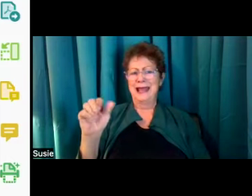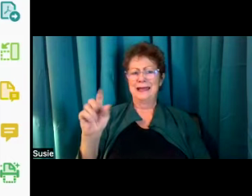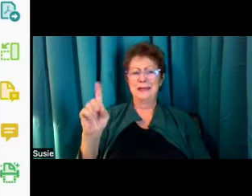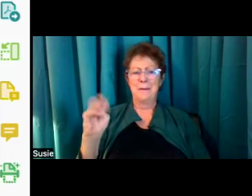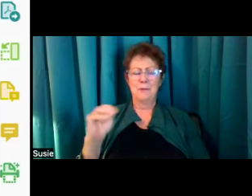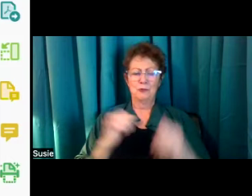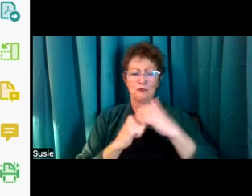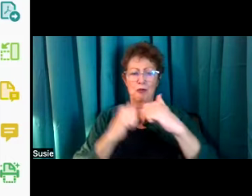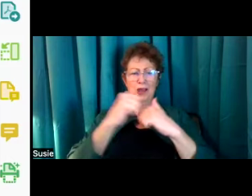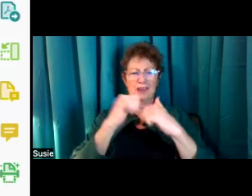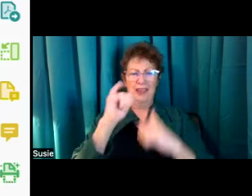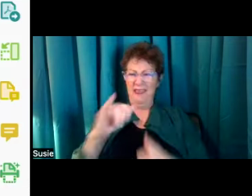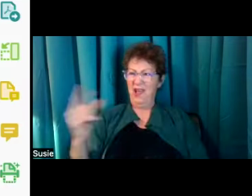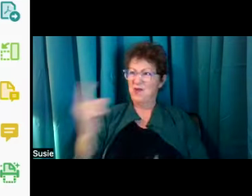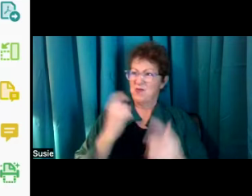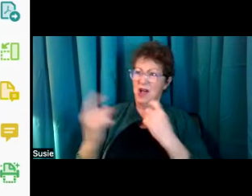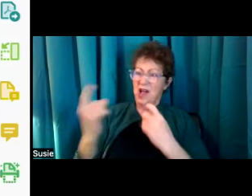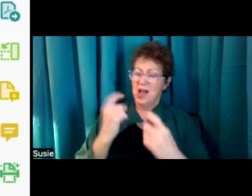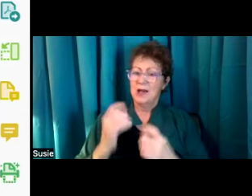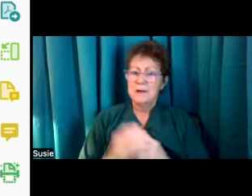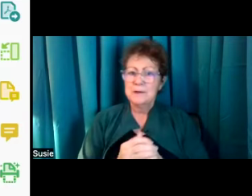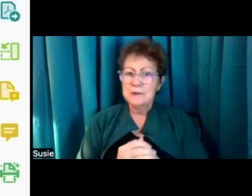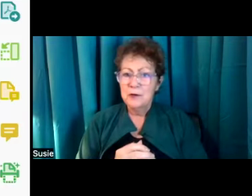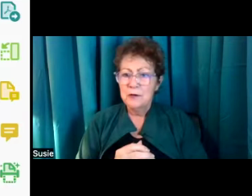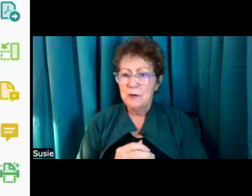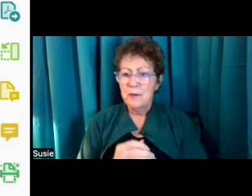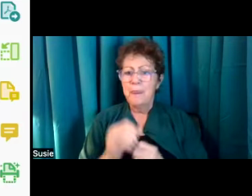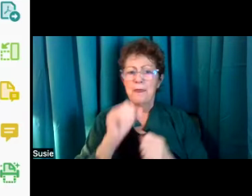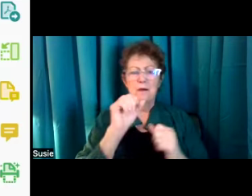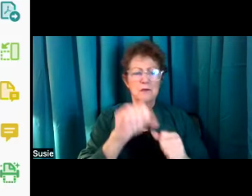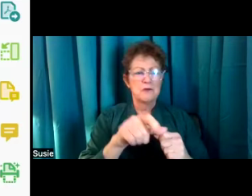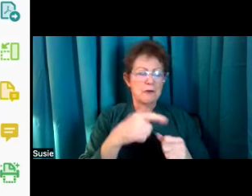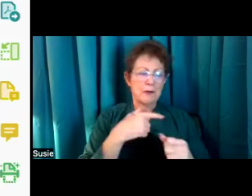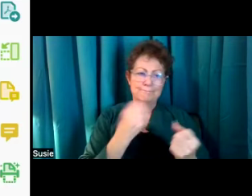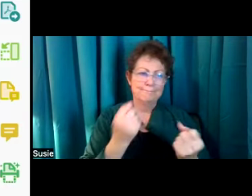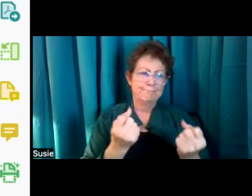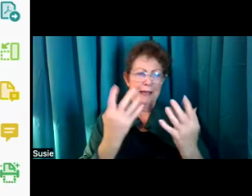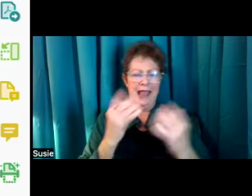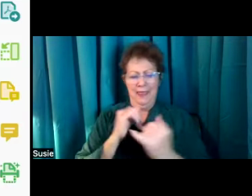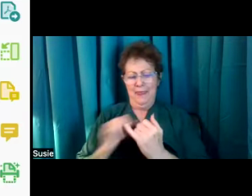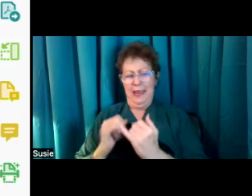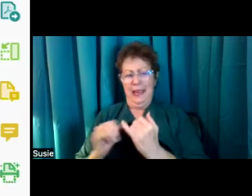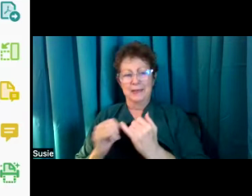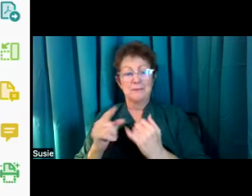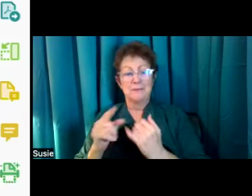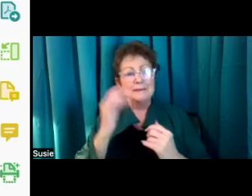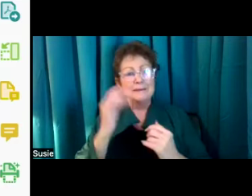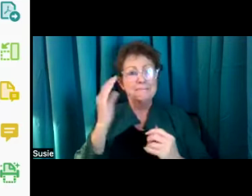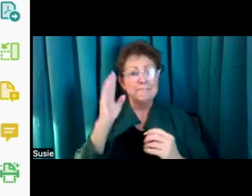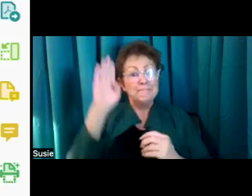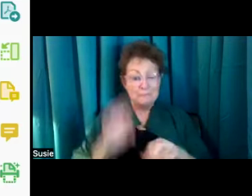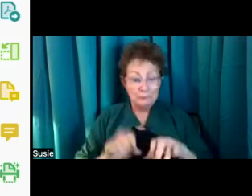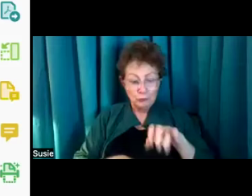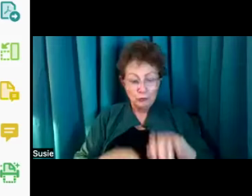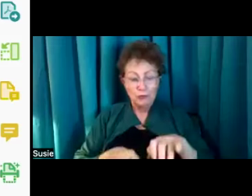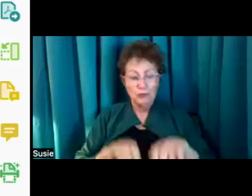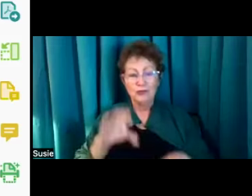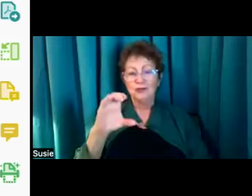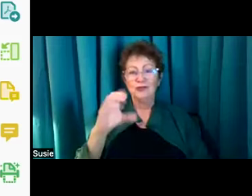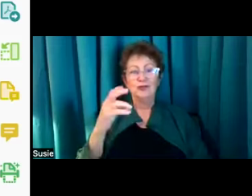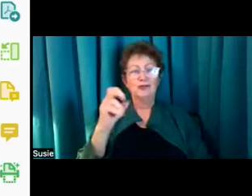terms of questions, I think we'll have time for questions at the end, but certainly feel free to drop things in the chat,